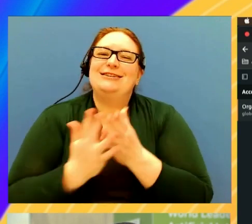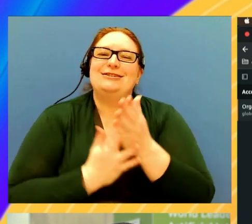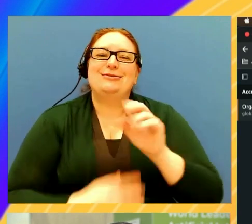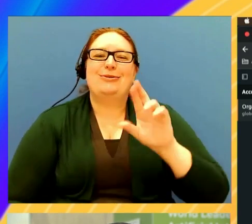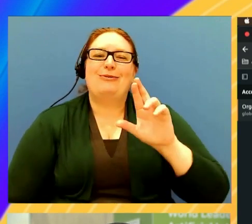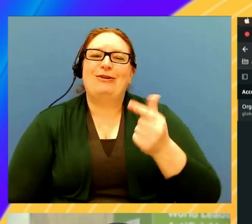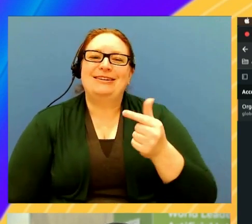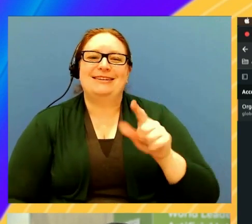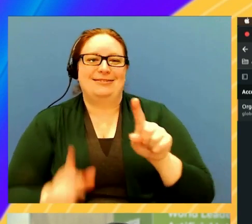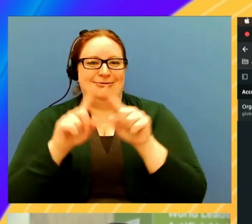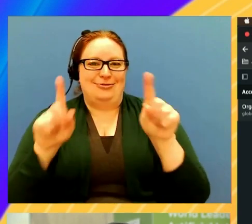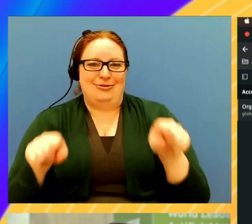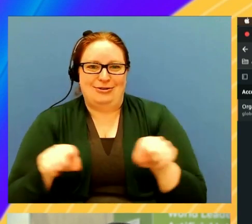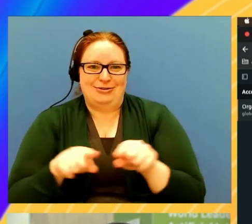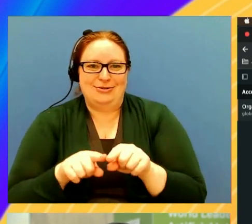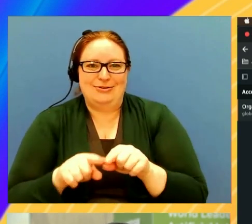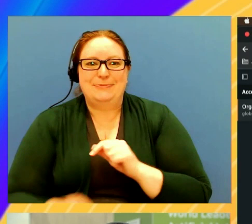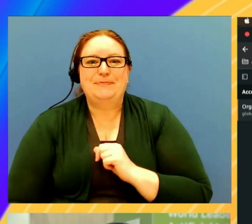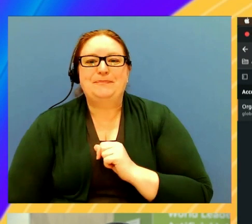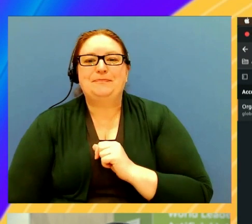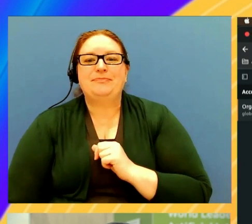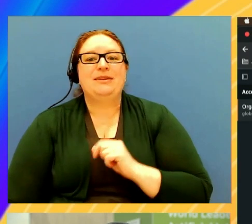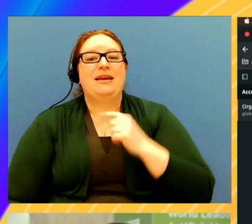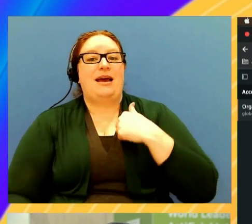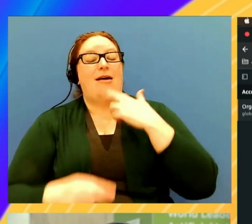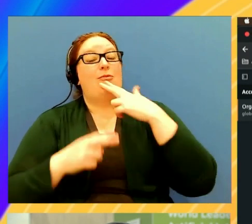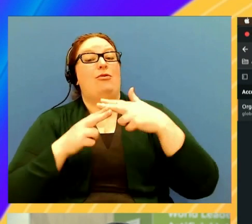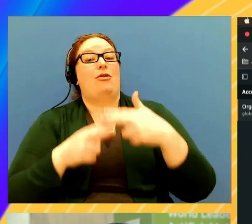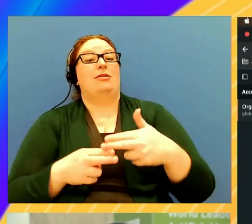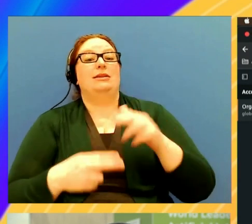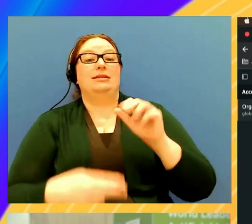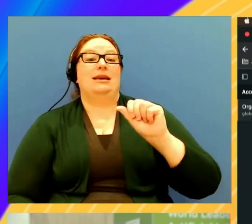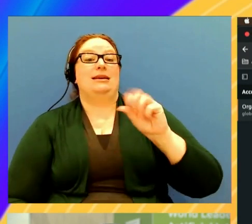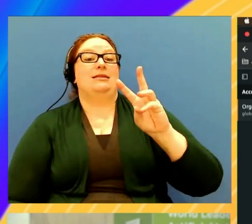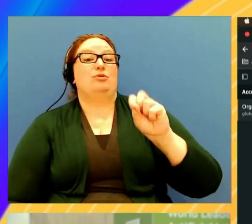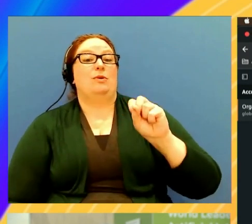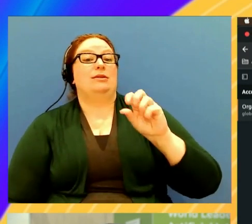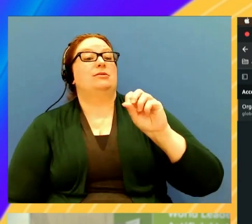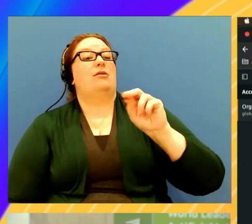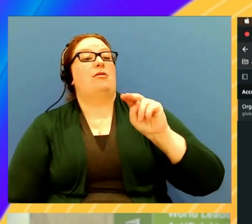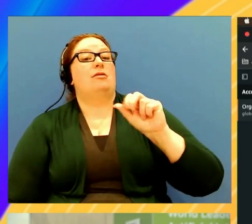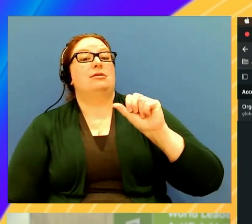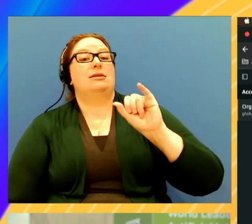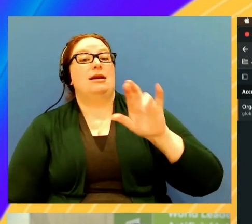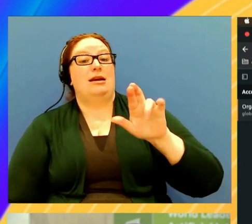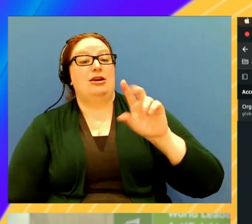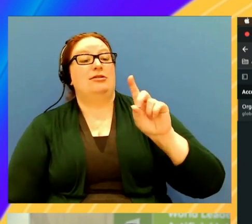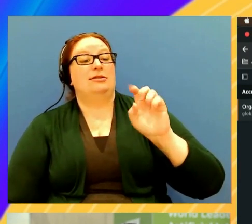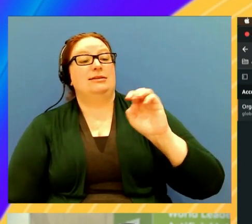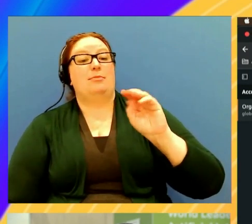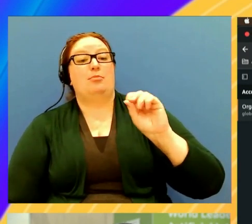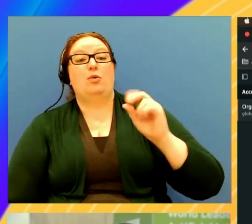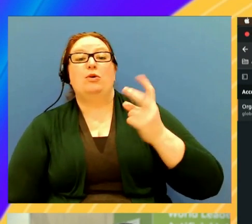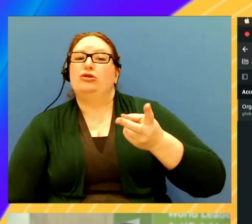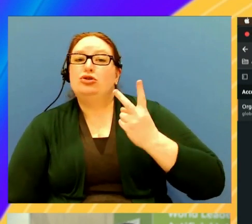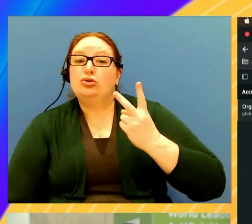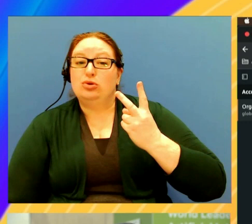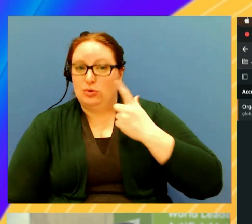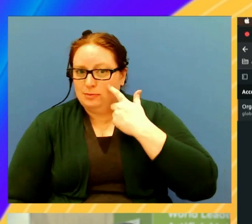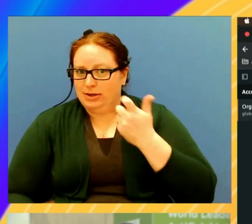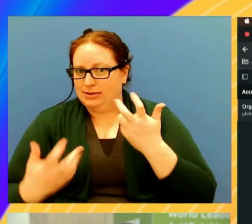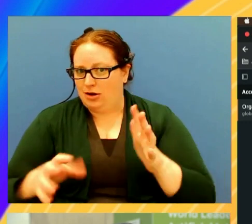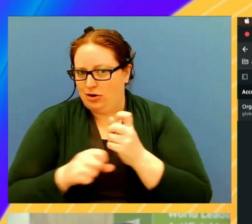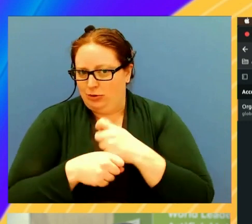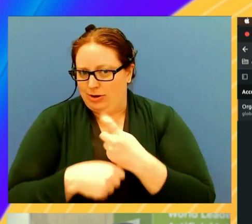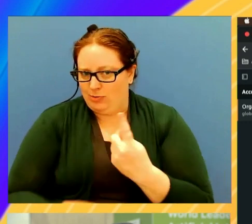console, so I'm going to go ahead and call this the AWS On Air Demo 2, since I already created the first one. Yeah. And I'm going to